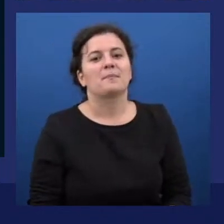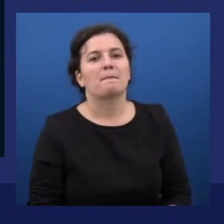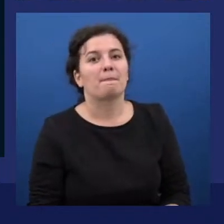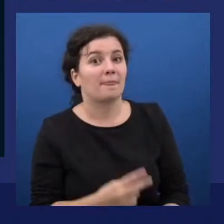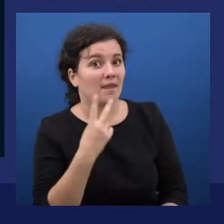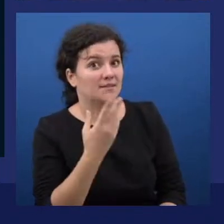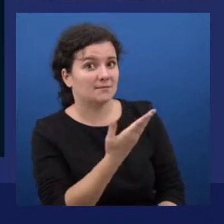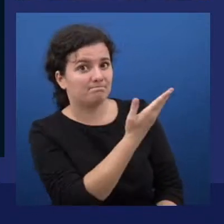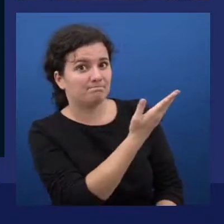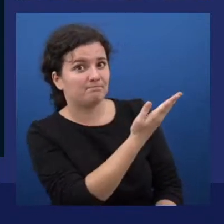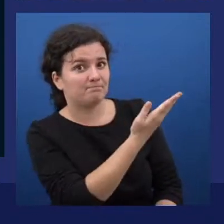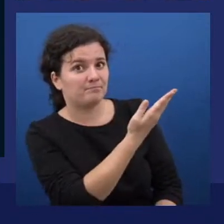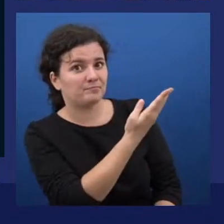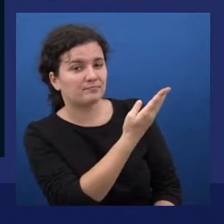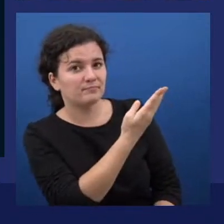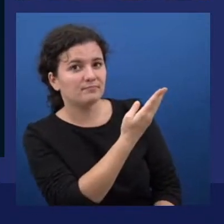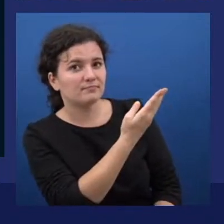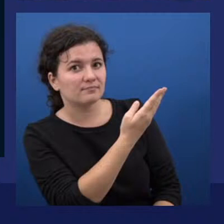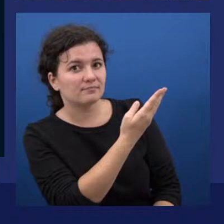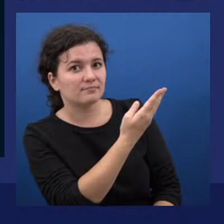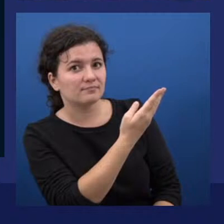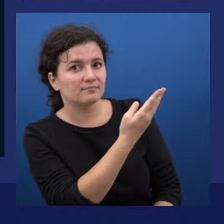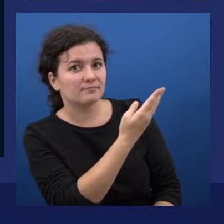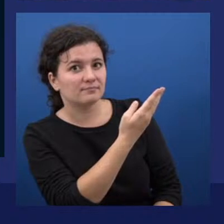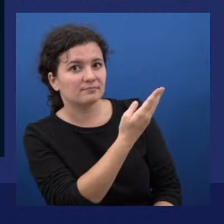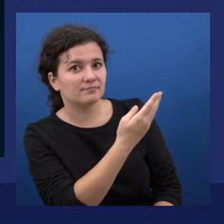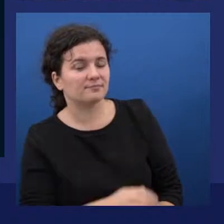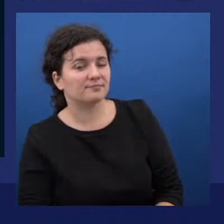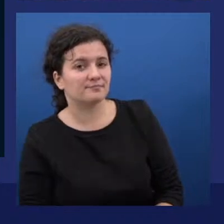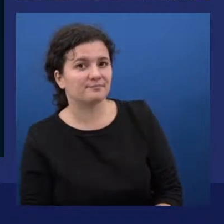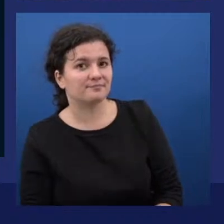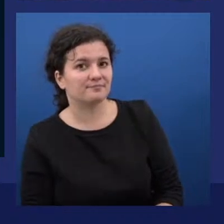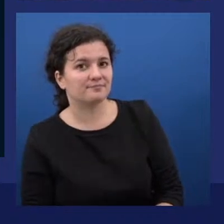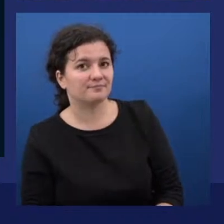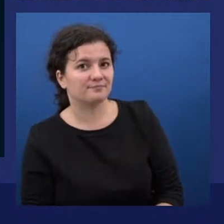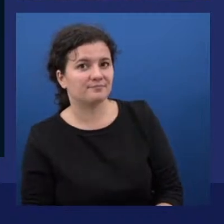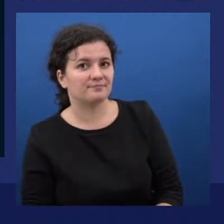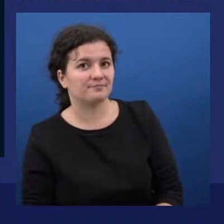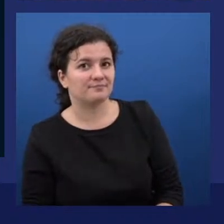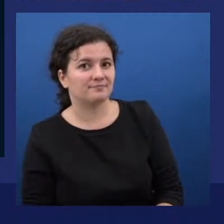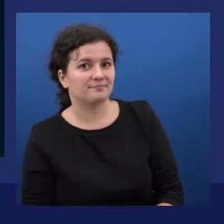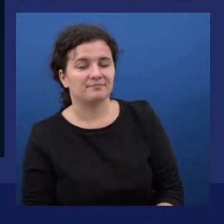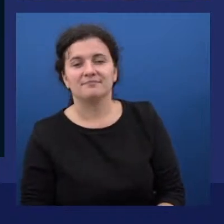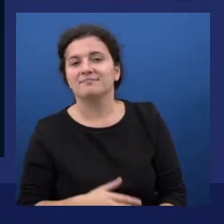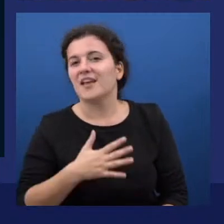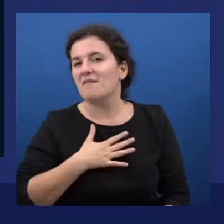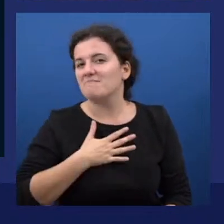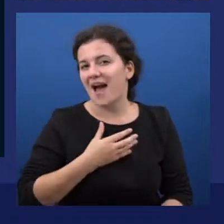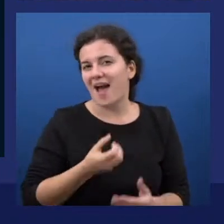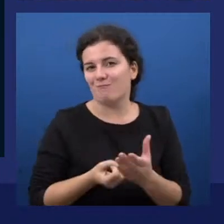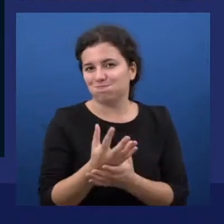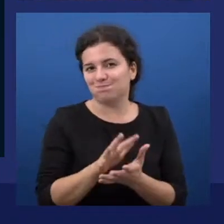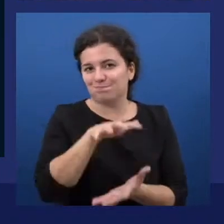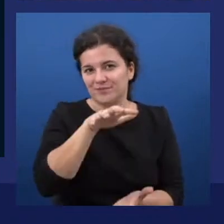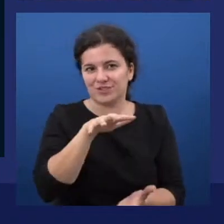I'm basically sharing the whole data set with the service, and then I